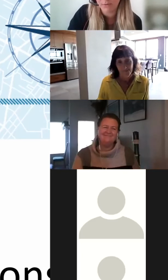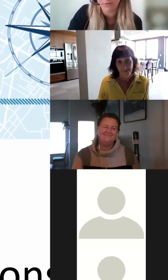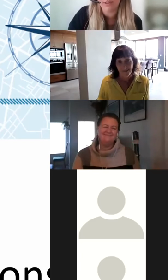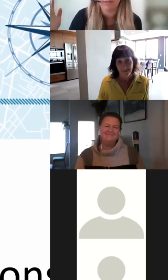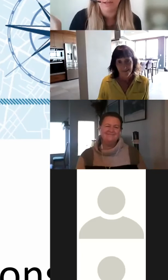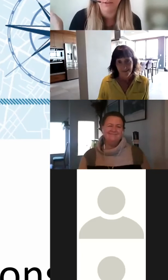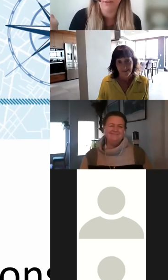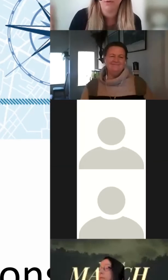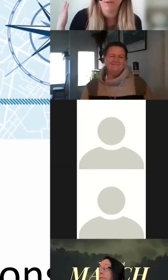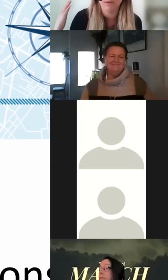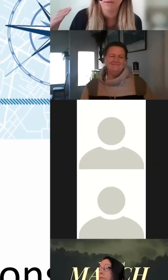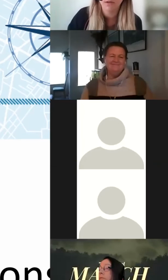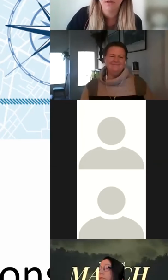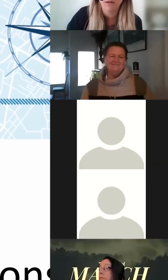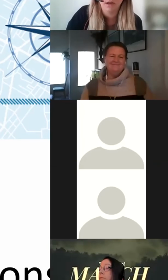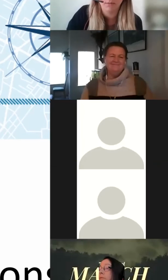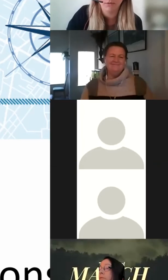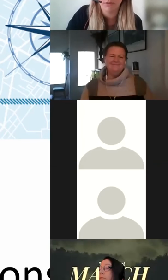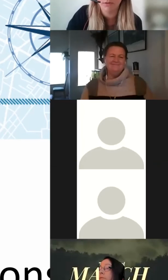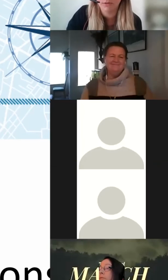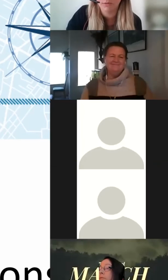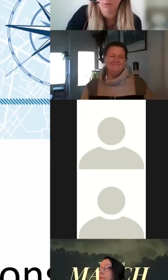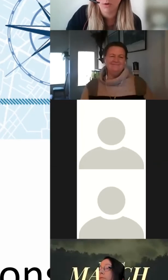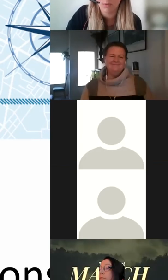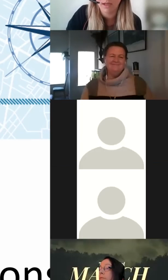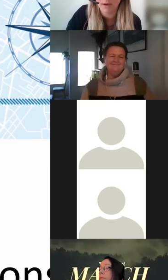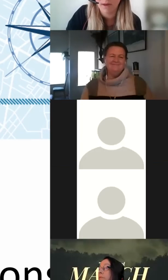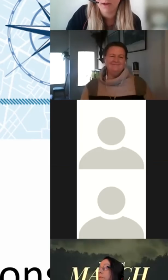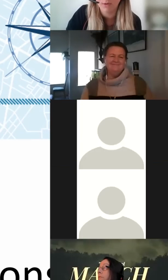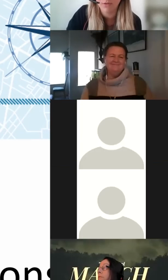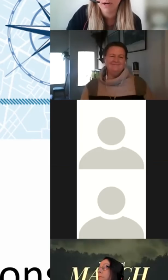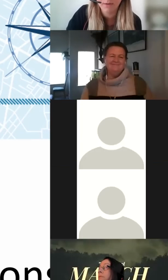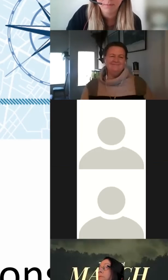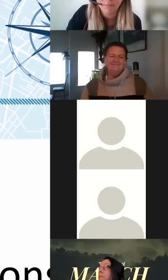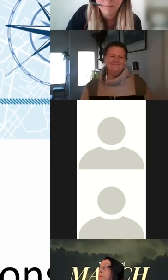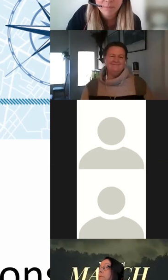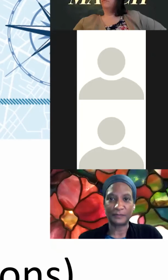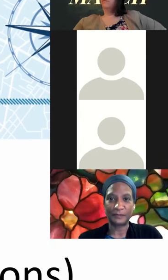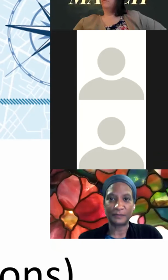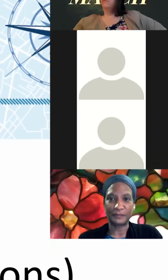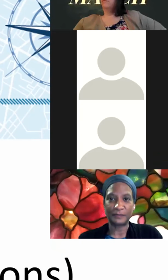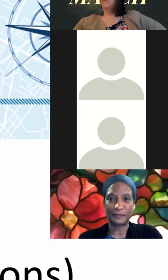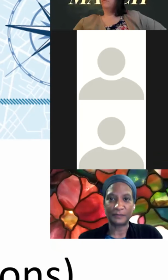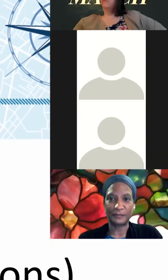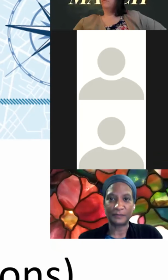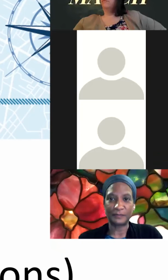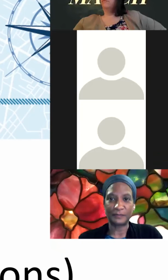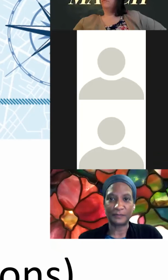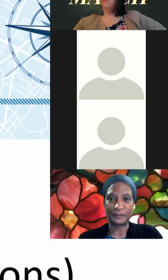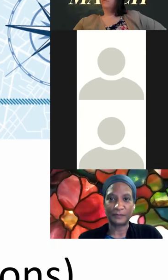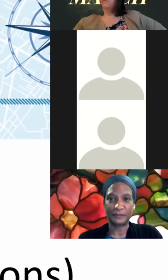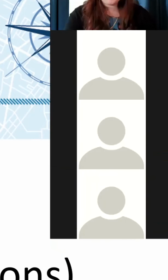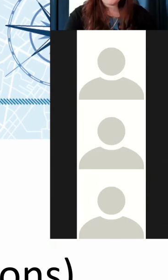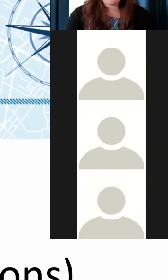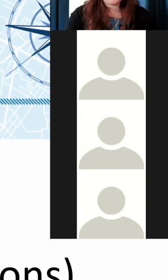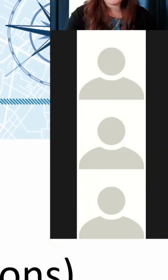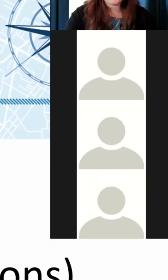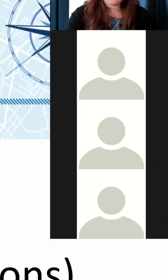10 minutes. Feel free to stay on Zoom and just walk away and come back when you're ready. All right. Welcome back,